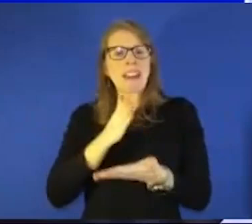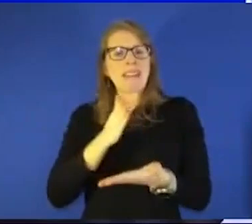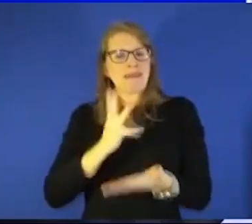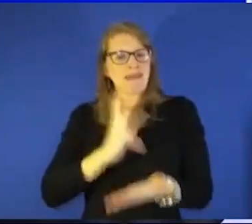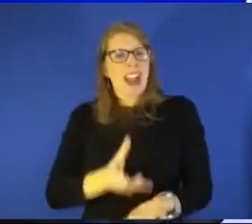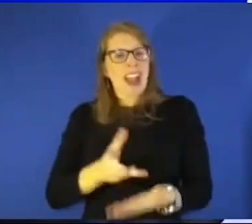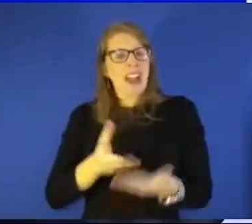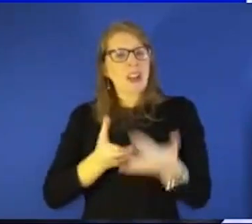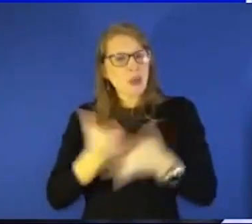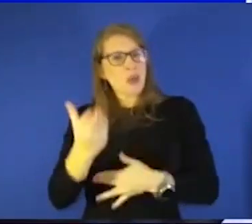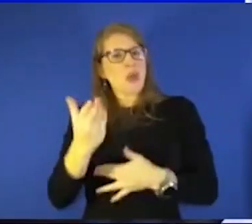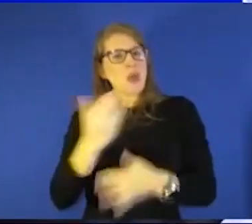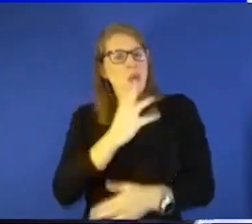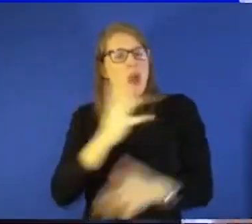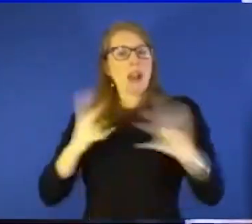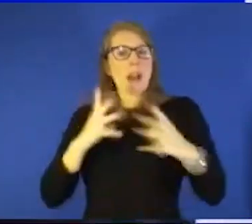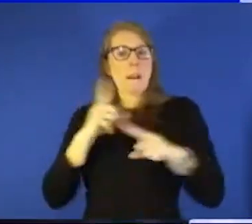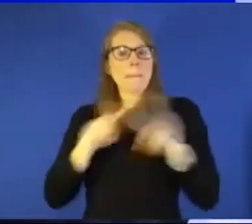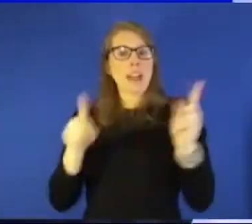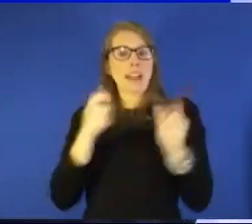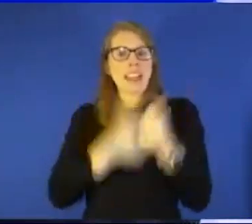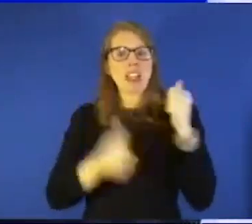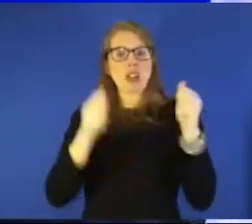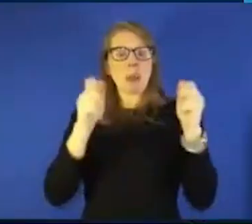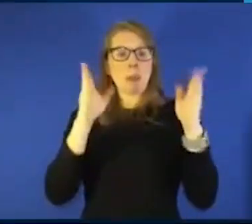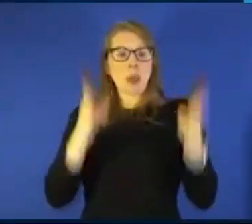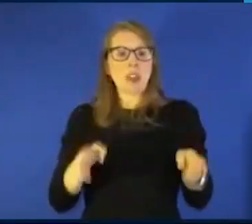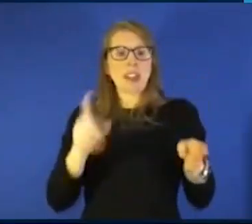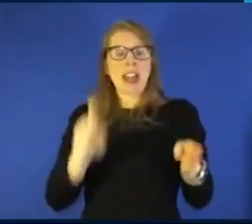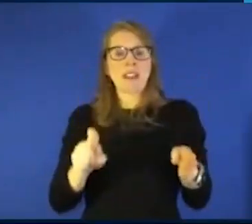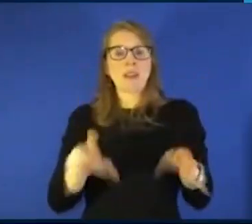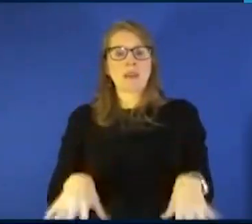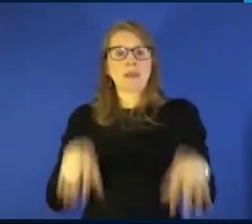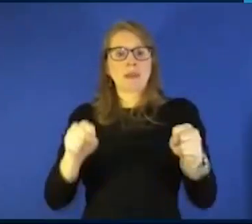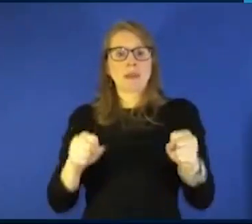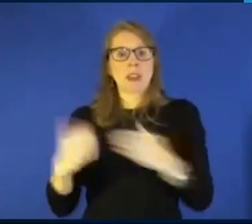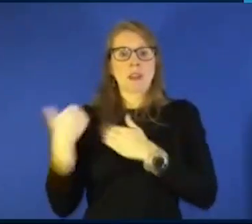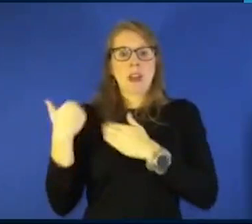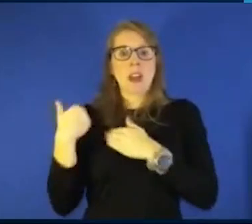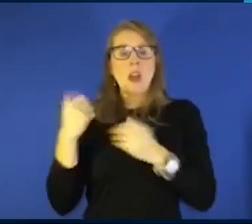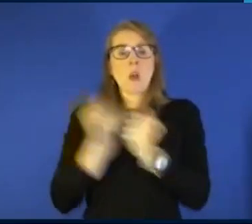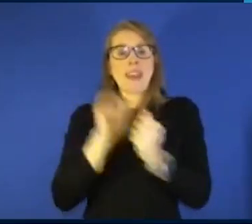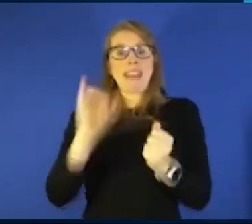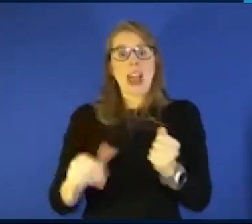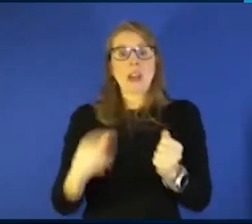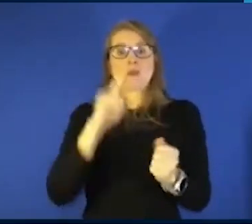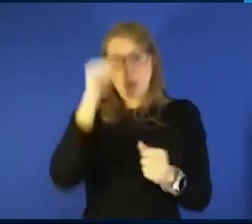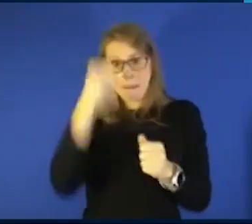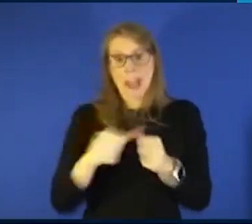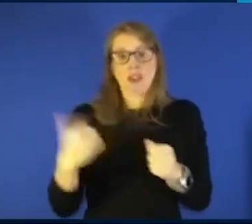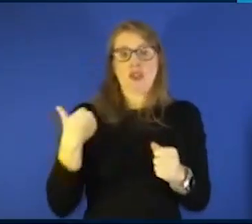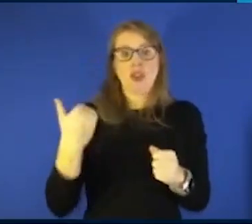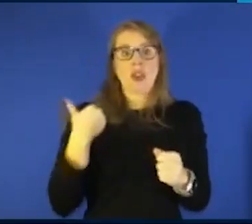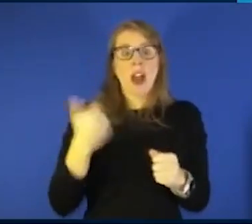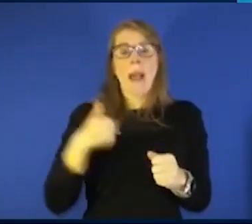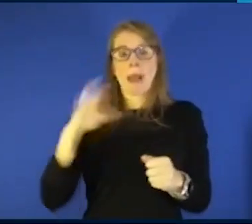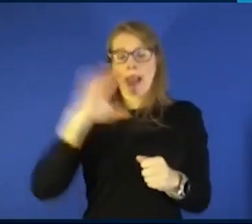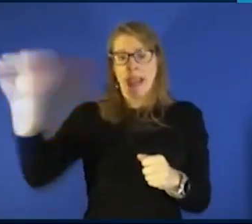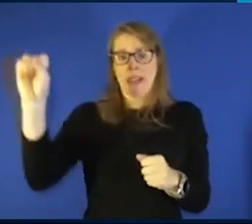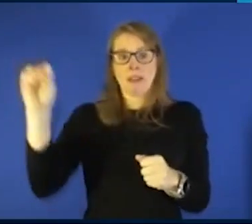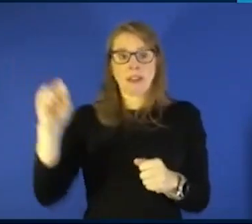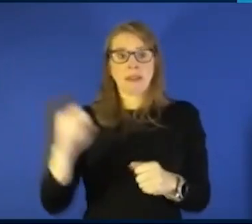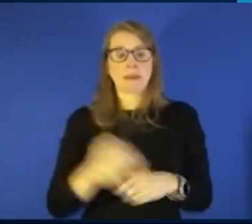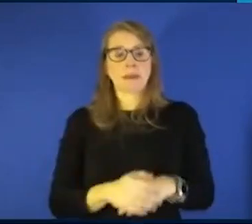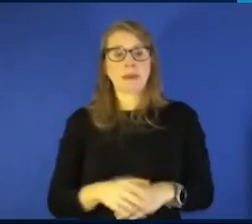the action of each and every one of us. And with that pleasant reminder, I am going to go upstairs, and Hawkeye's going to cheer. Thank you. Dr. Stites is going to